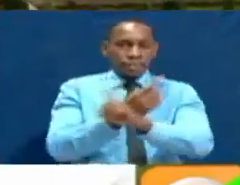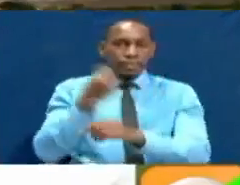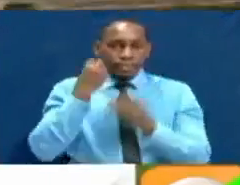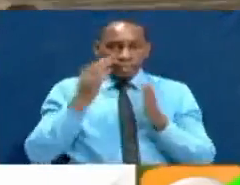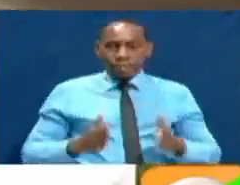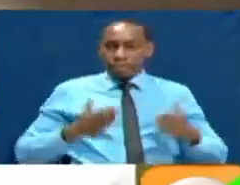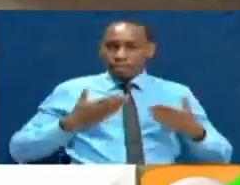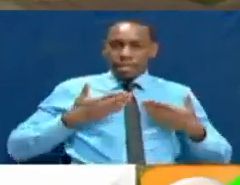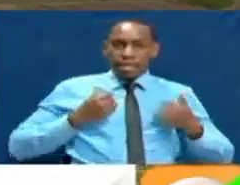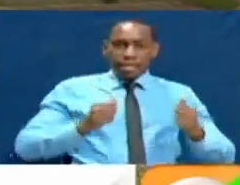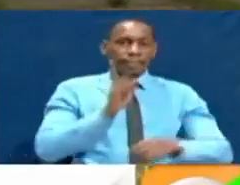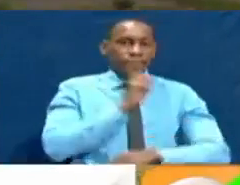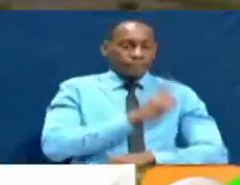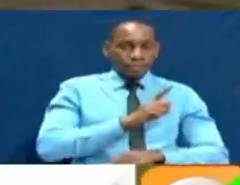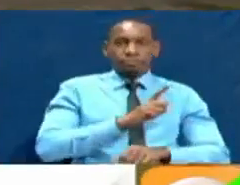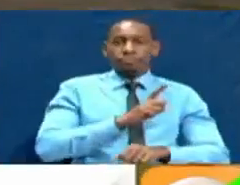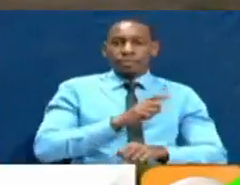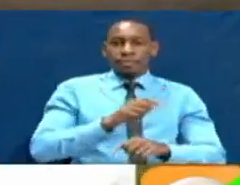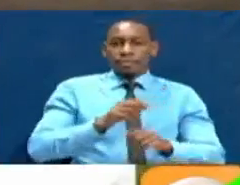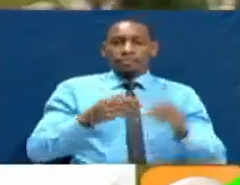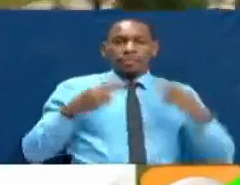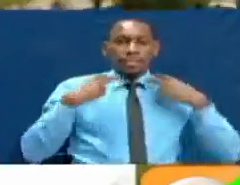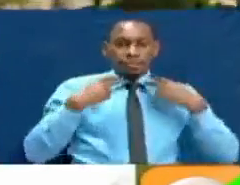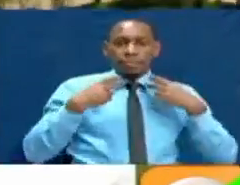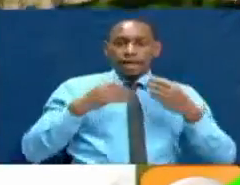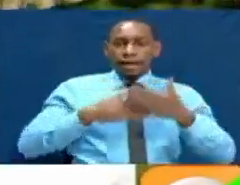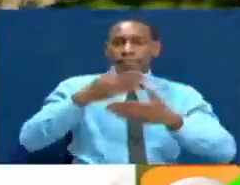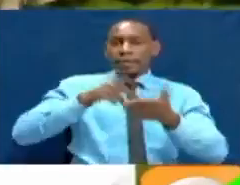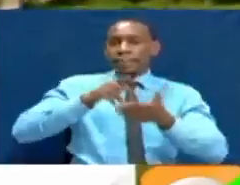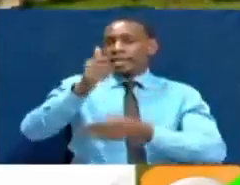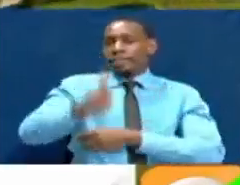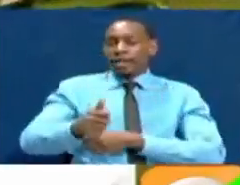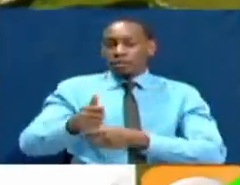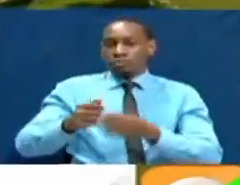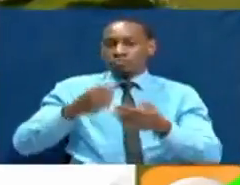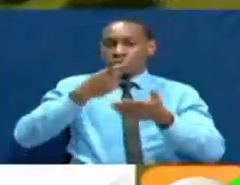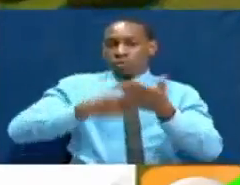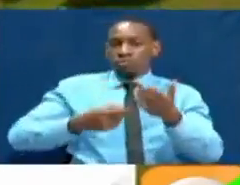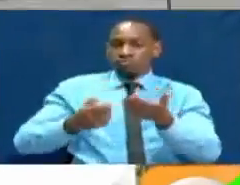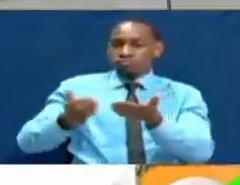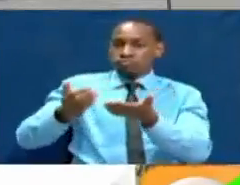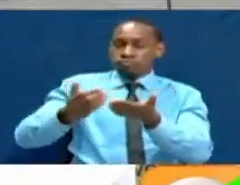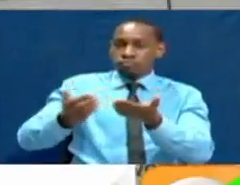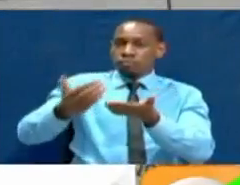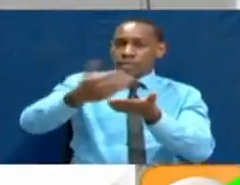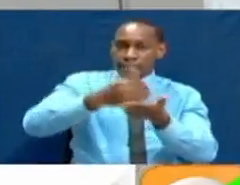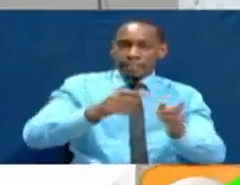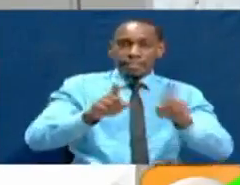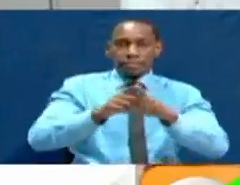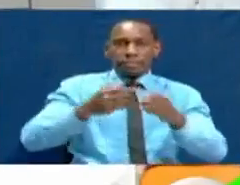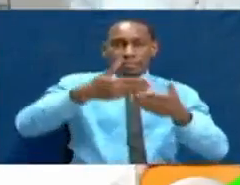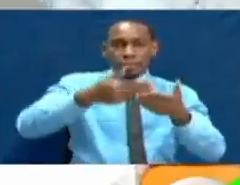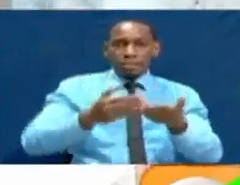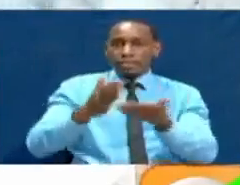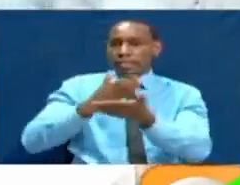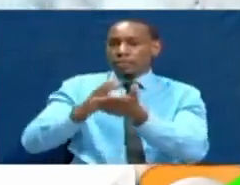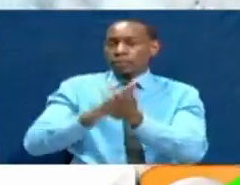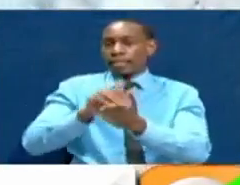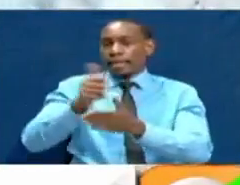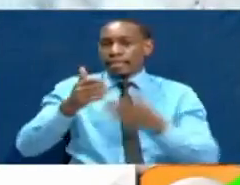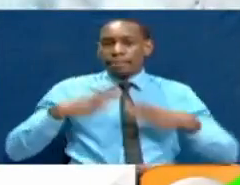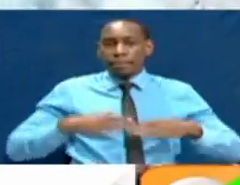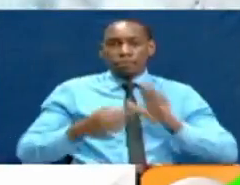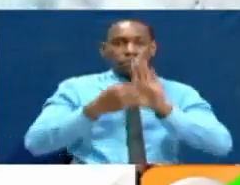who have recovered have been detained for failing to pay their bills that have now accumulated for several weeks. These invoices, shared by some of